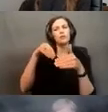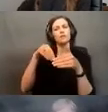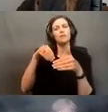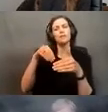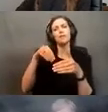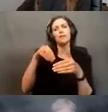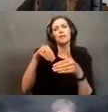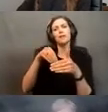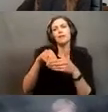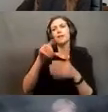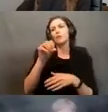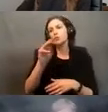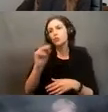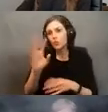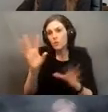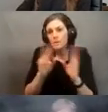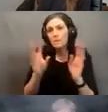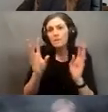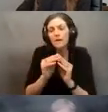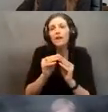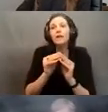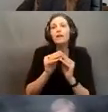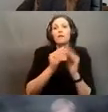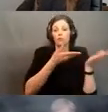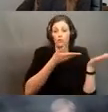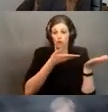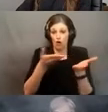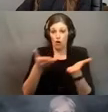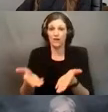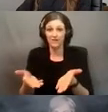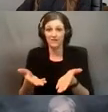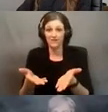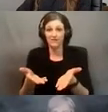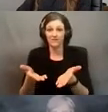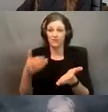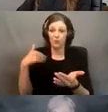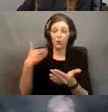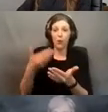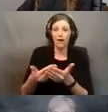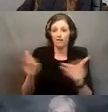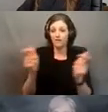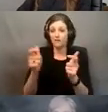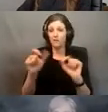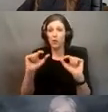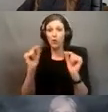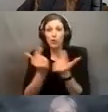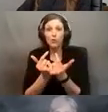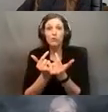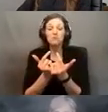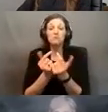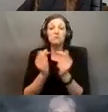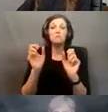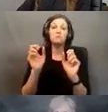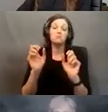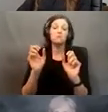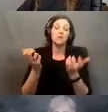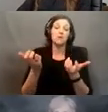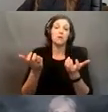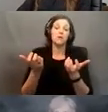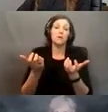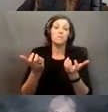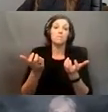zoom meeting, you will be brought in, in there. Um, it's a small group. You can have your video on, but if, um,